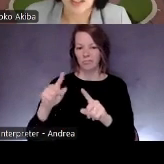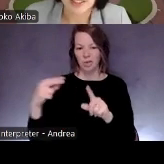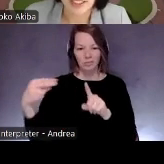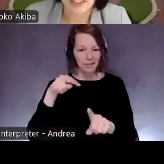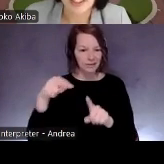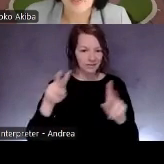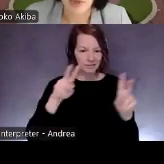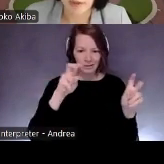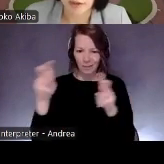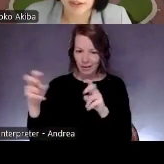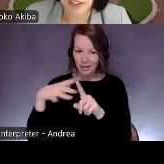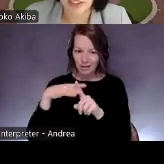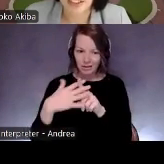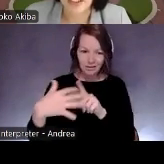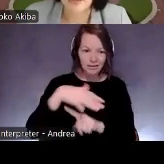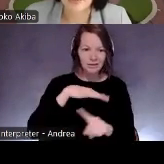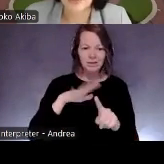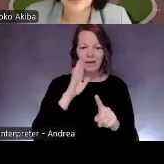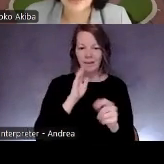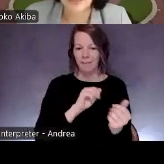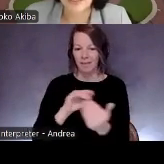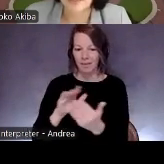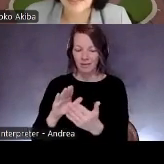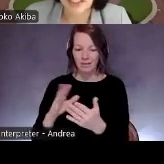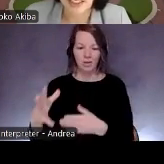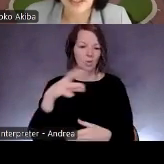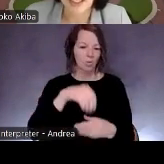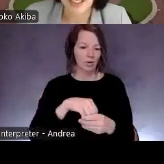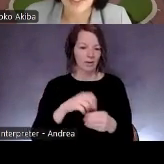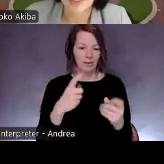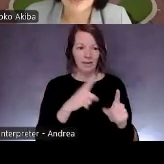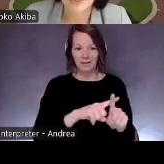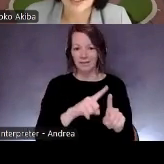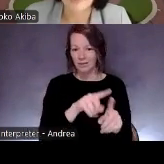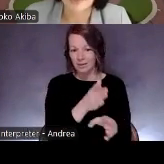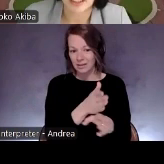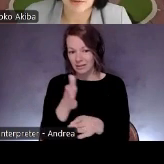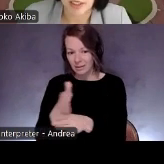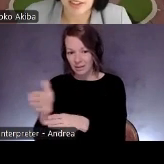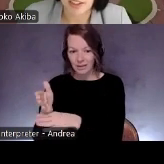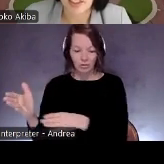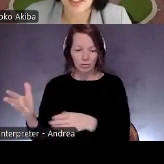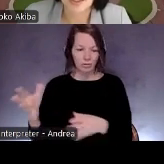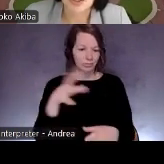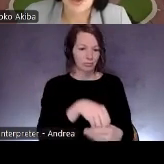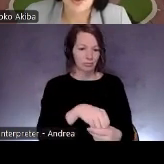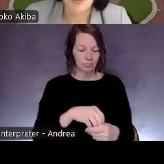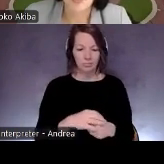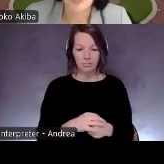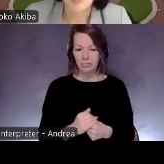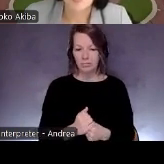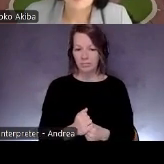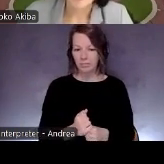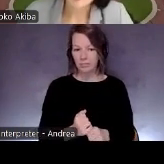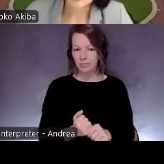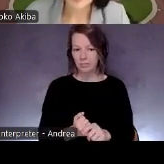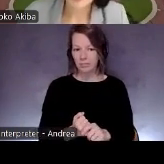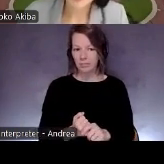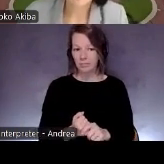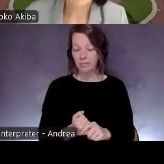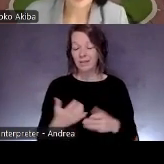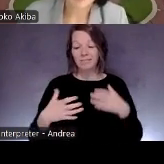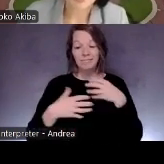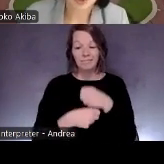topics, contexts, and methods, including interdisciplinary and multidisciplinary work. So